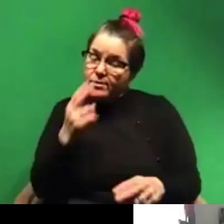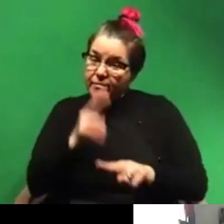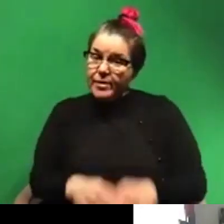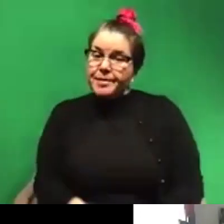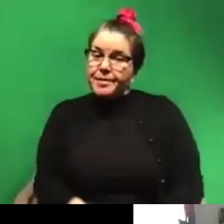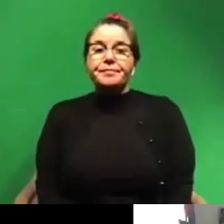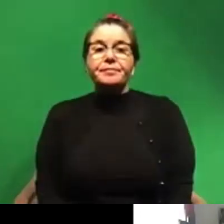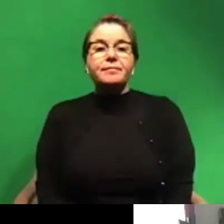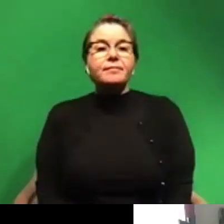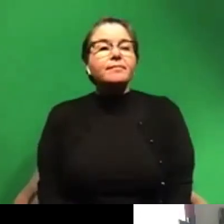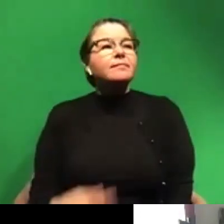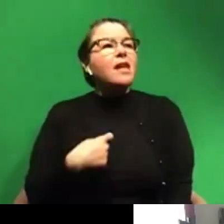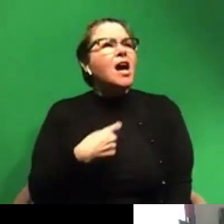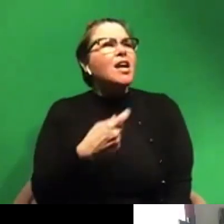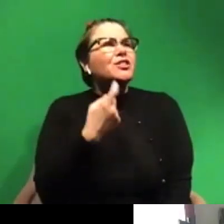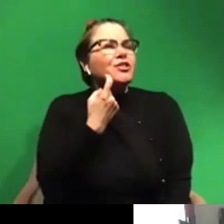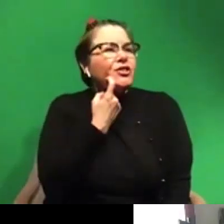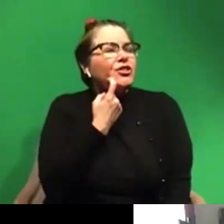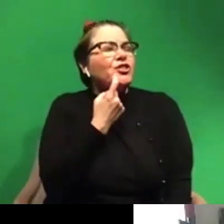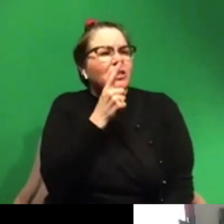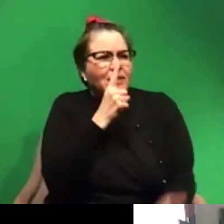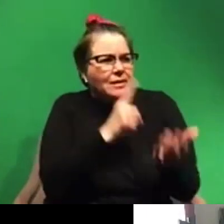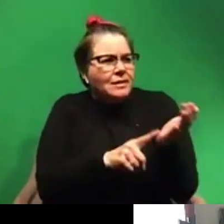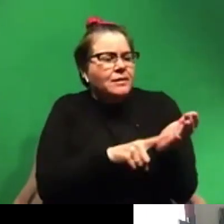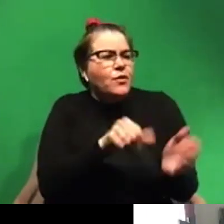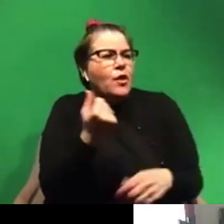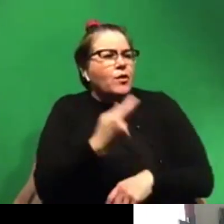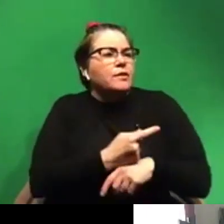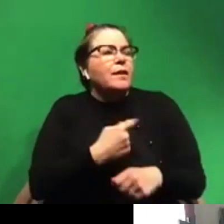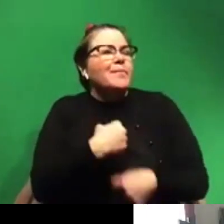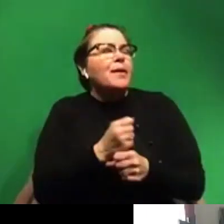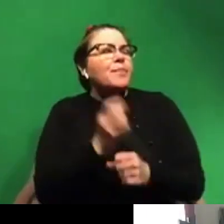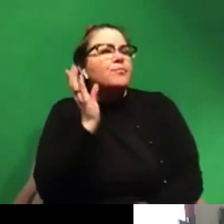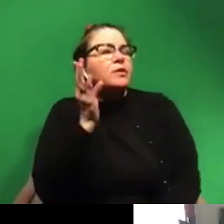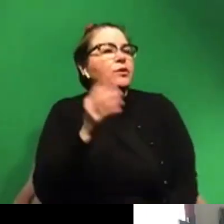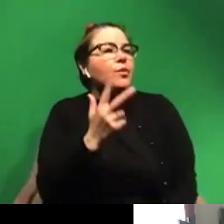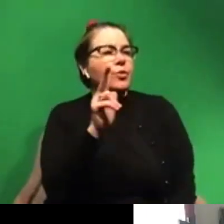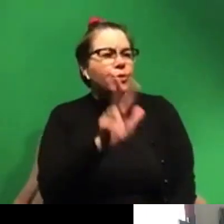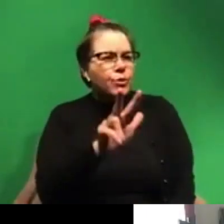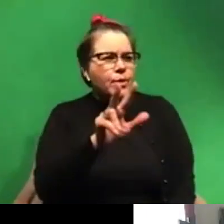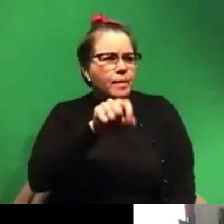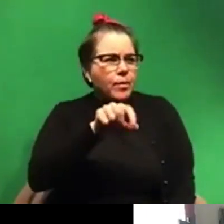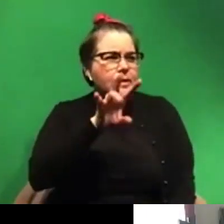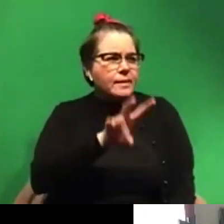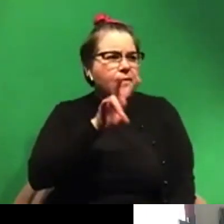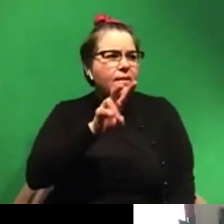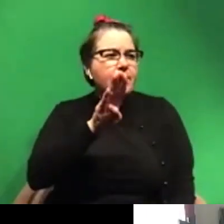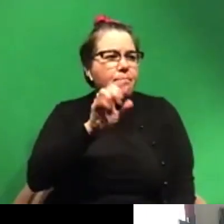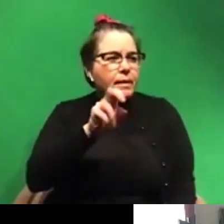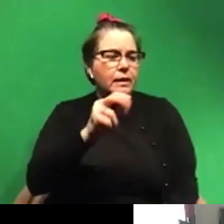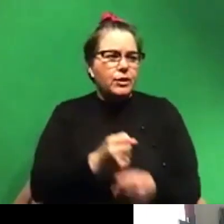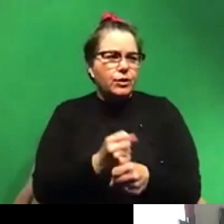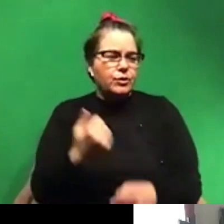I just looked this up the other day because I was making a presentation, and it's 3.77 billion years ago was the